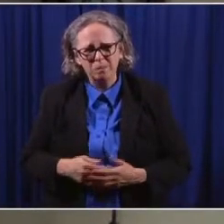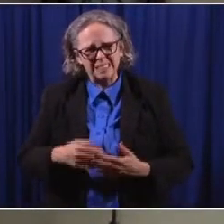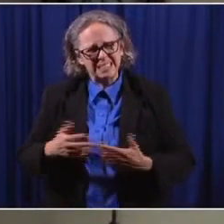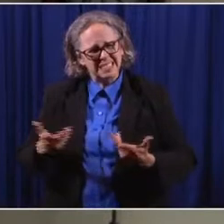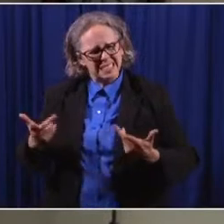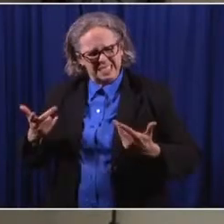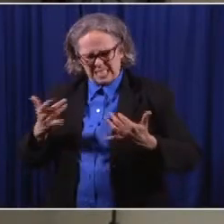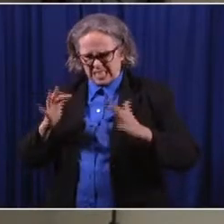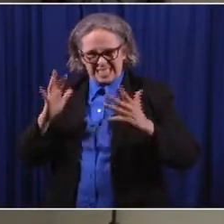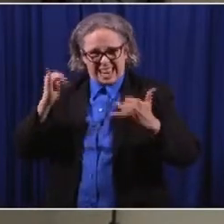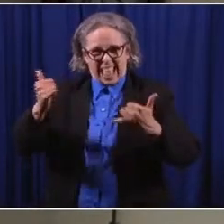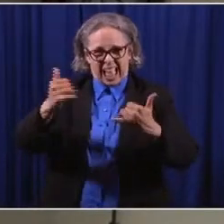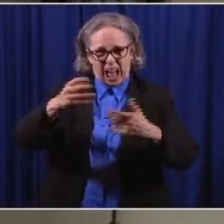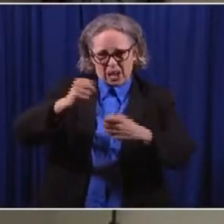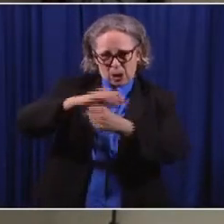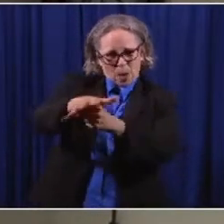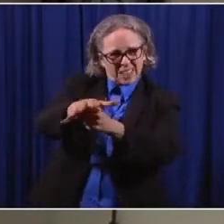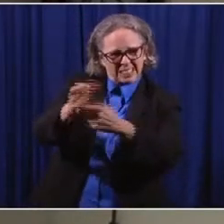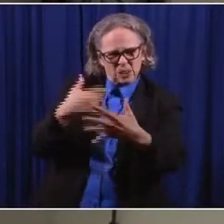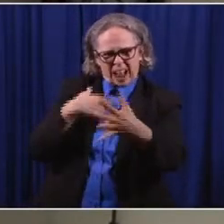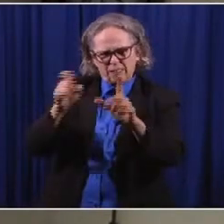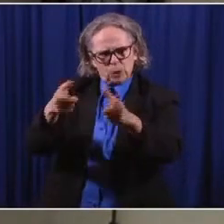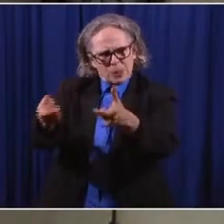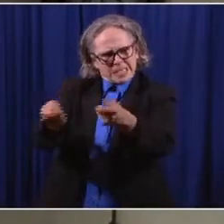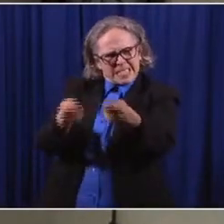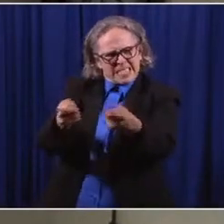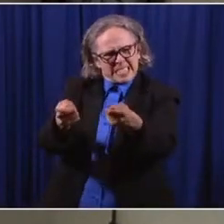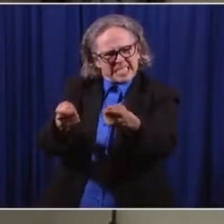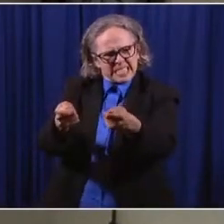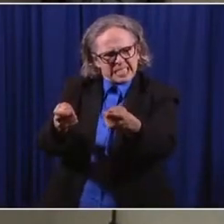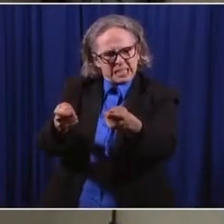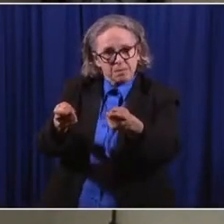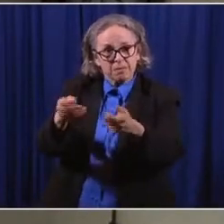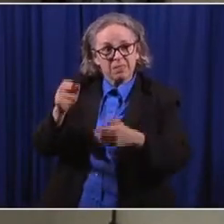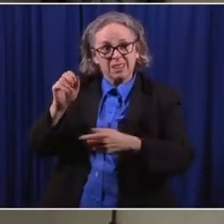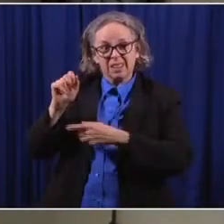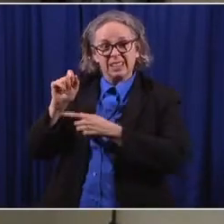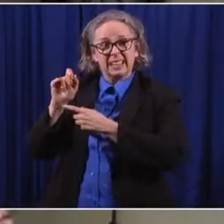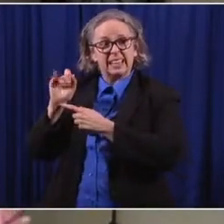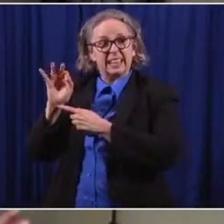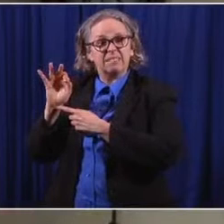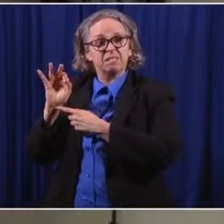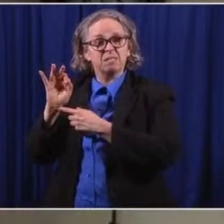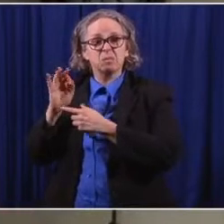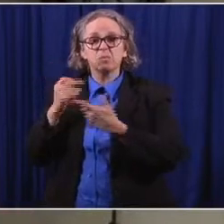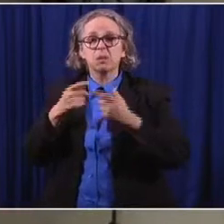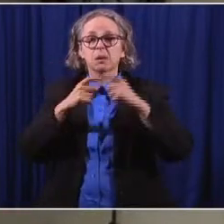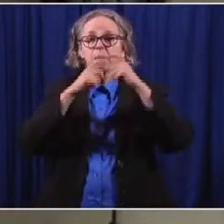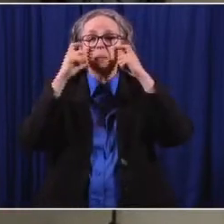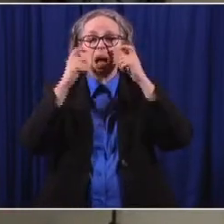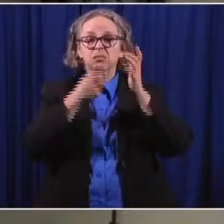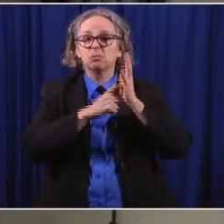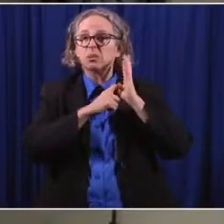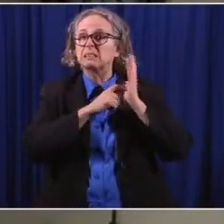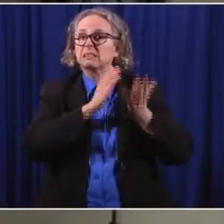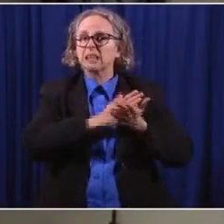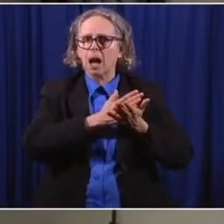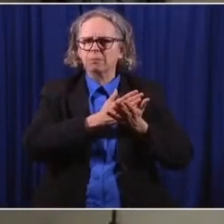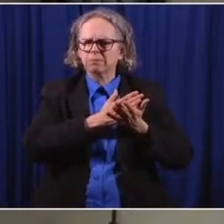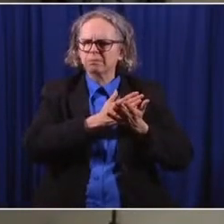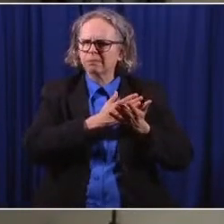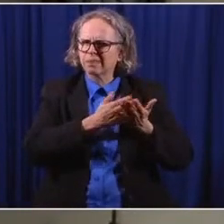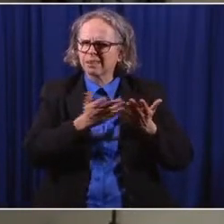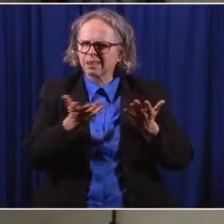not flaring up. If we took off, for example, mask orders tomorrow, it'll flare